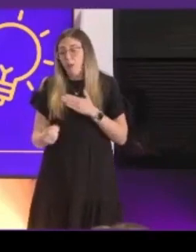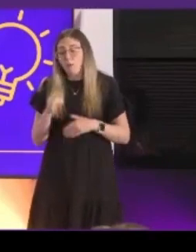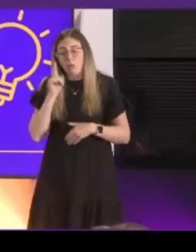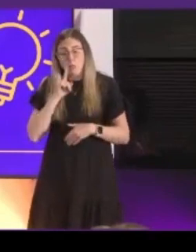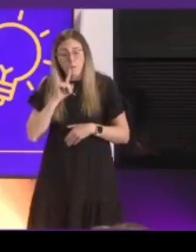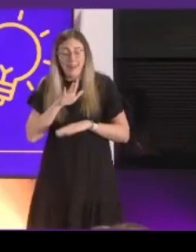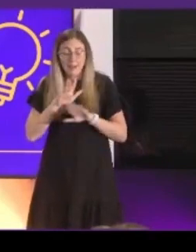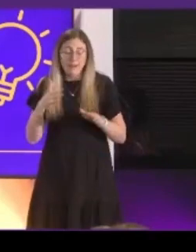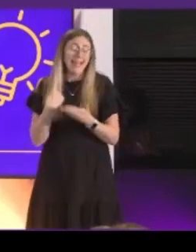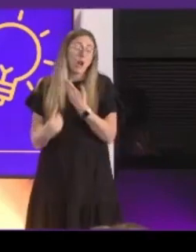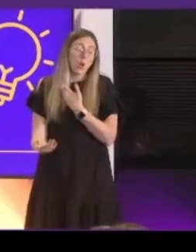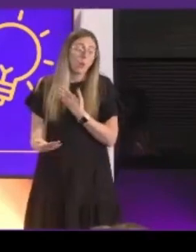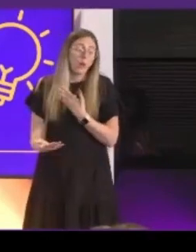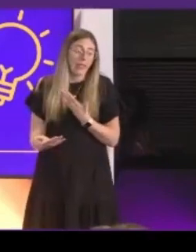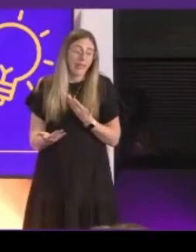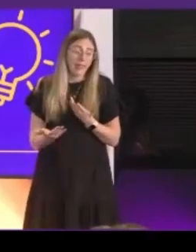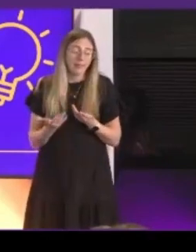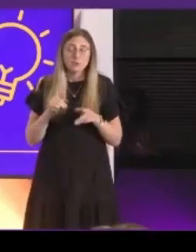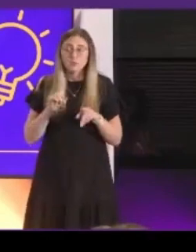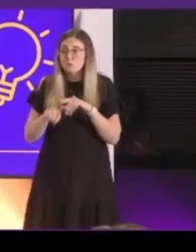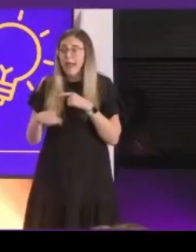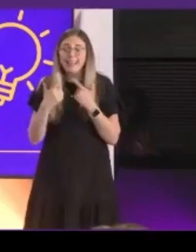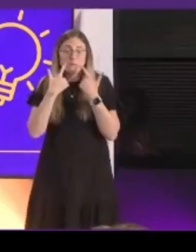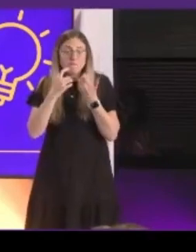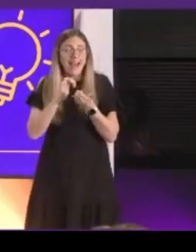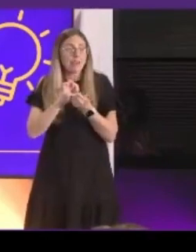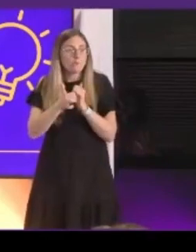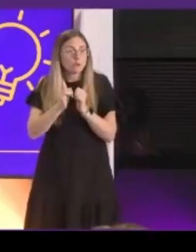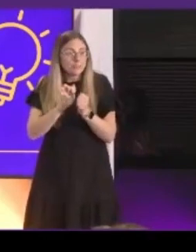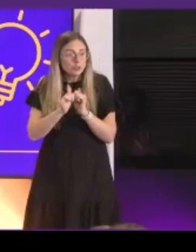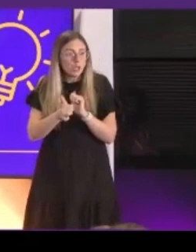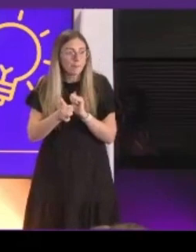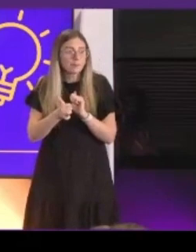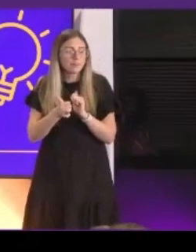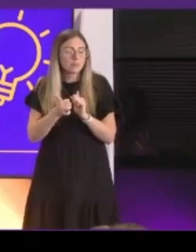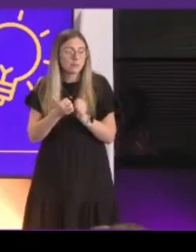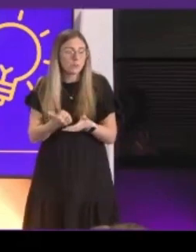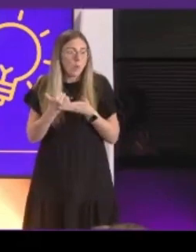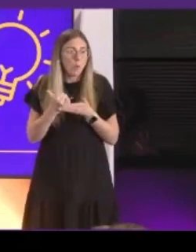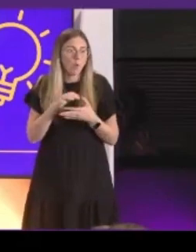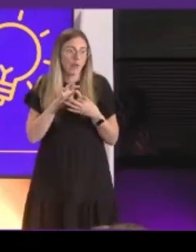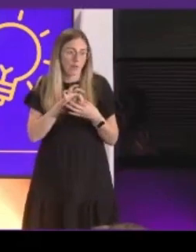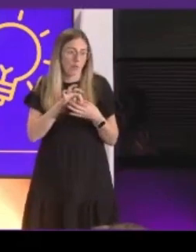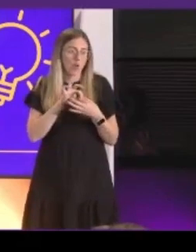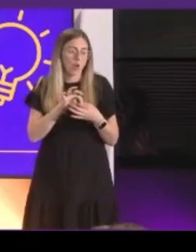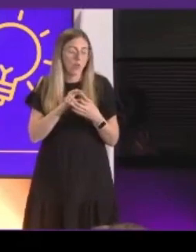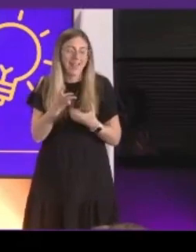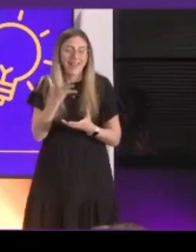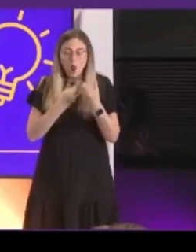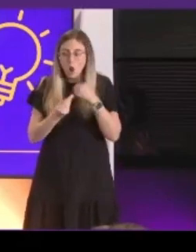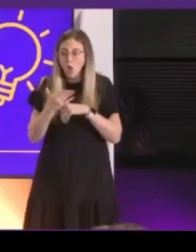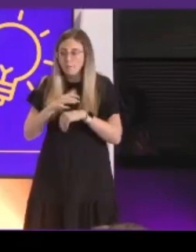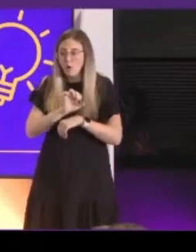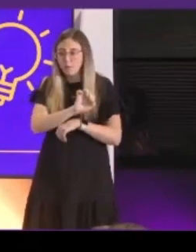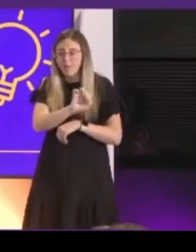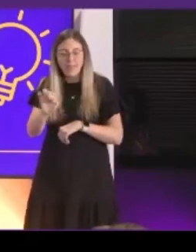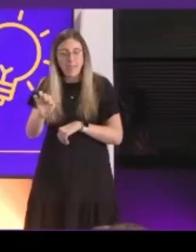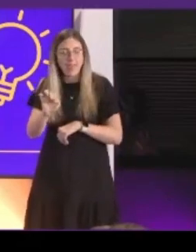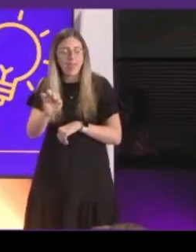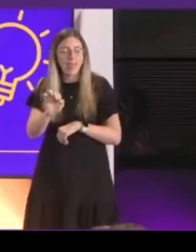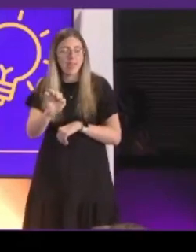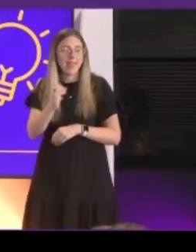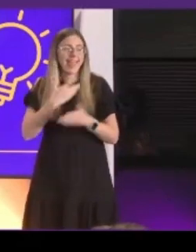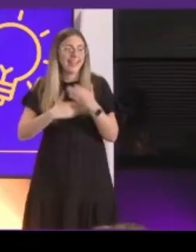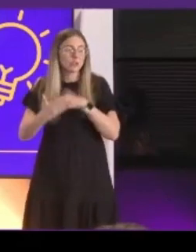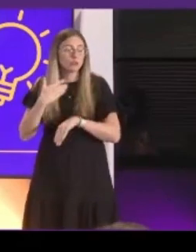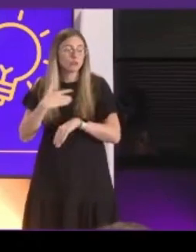a lonely journey, so find your friendship circles and, you know, learn from the history, but notice it will